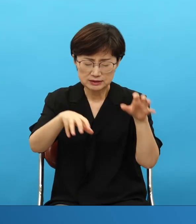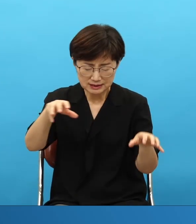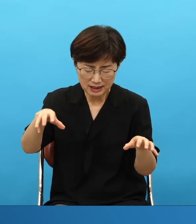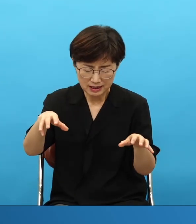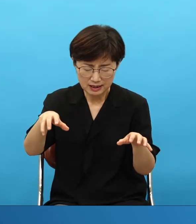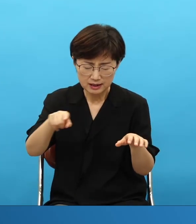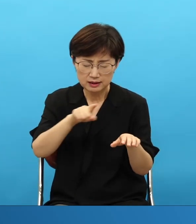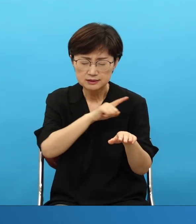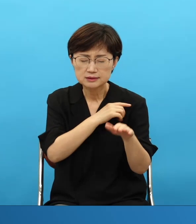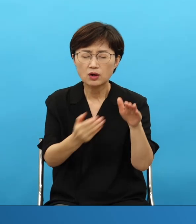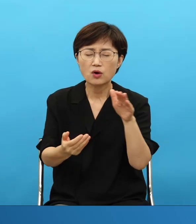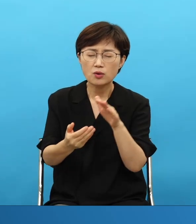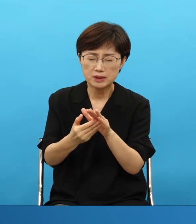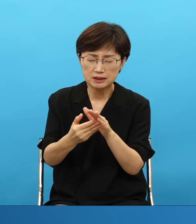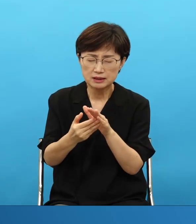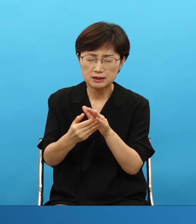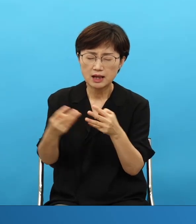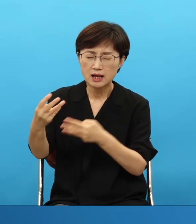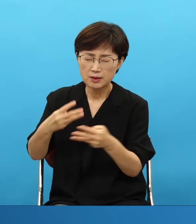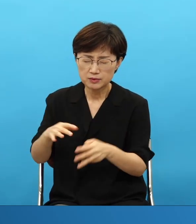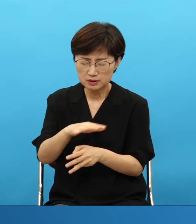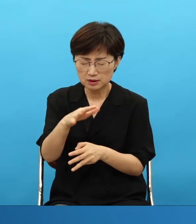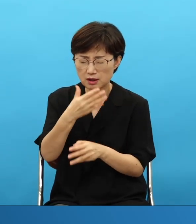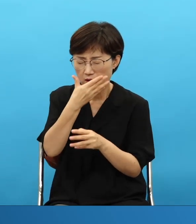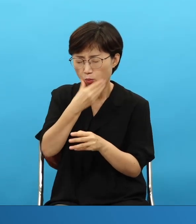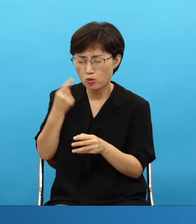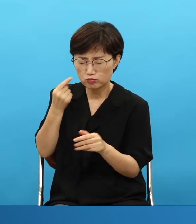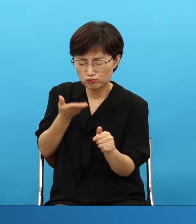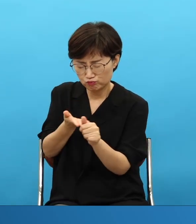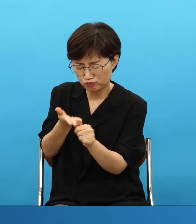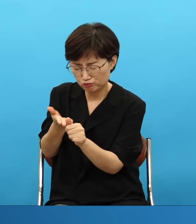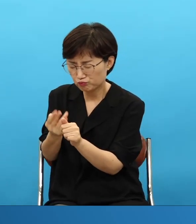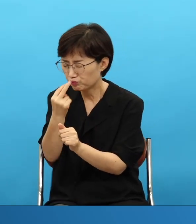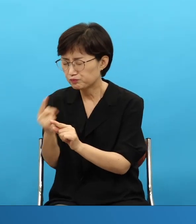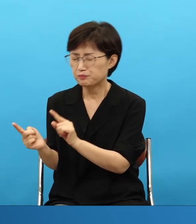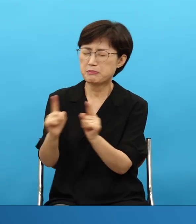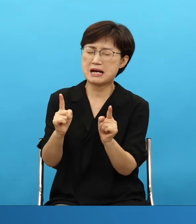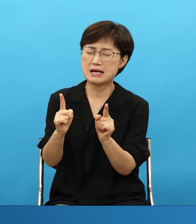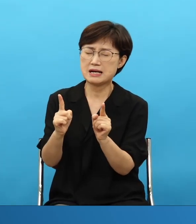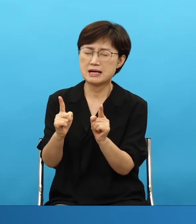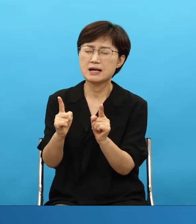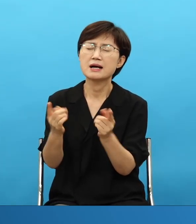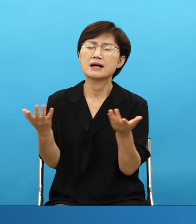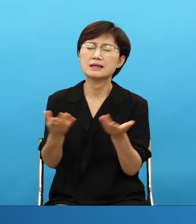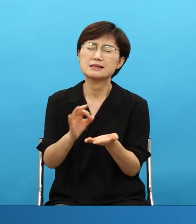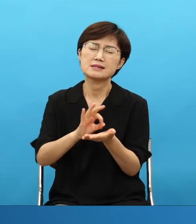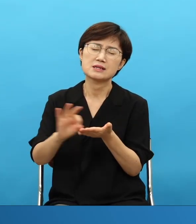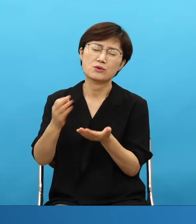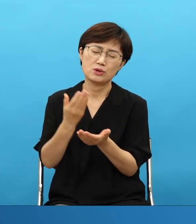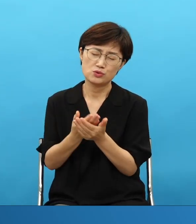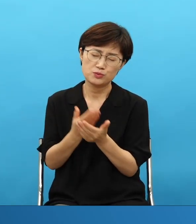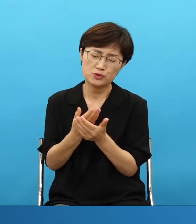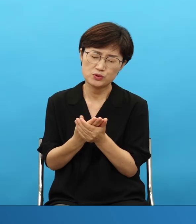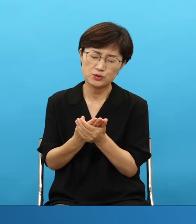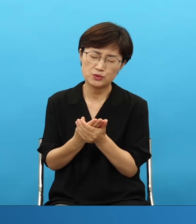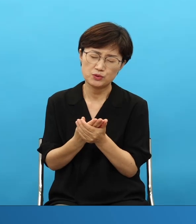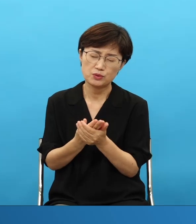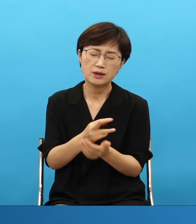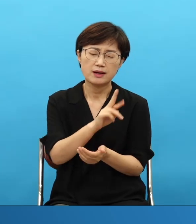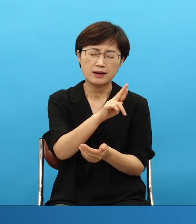Bless our seminary students that they will save the church, field, and summits of the world wherever they go.